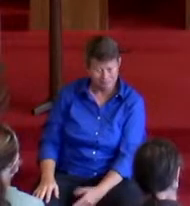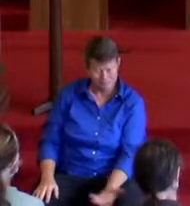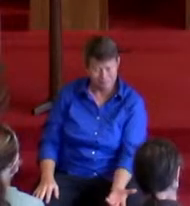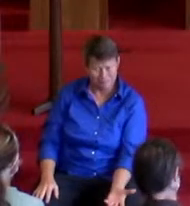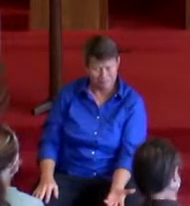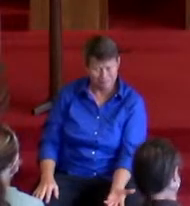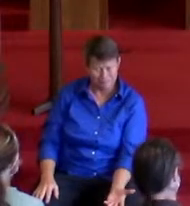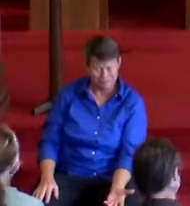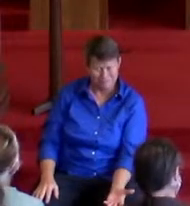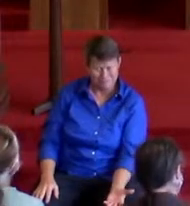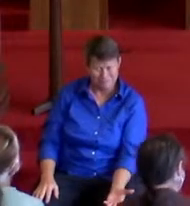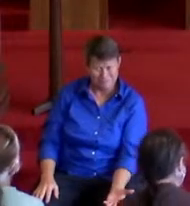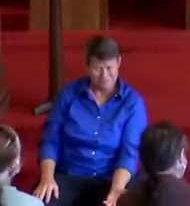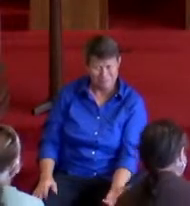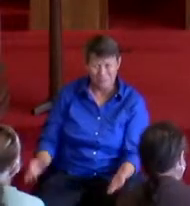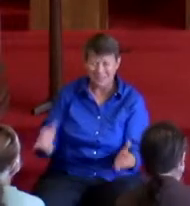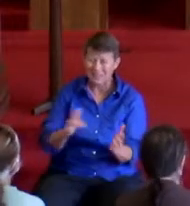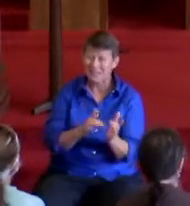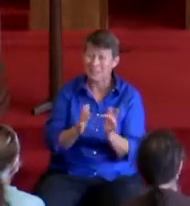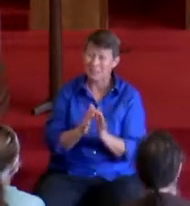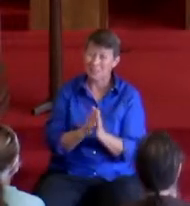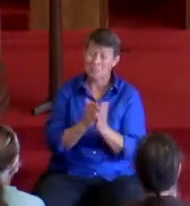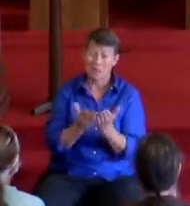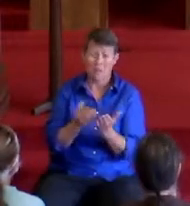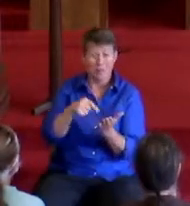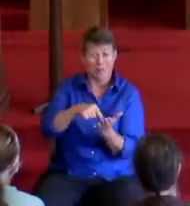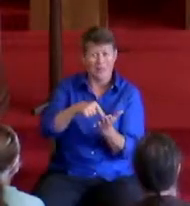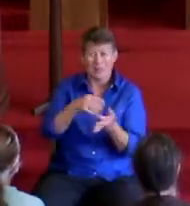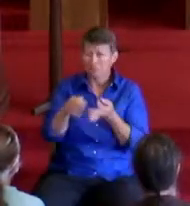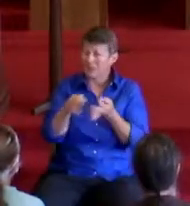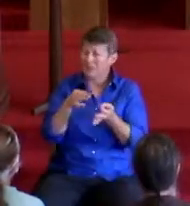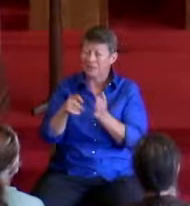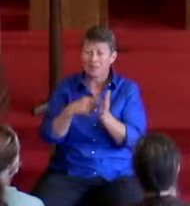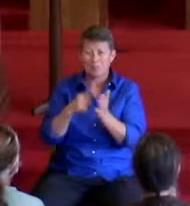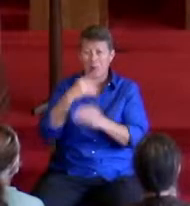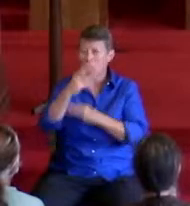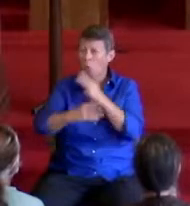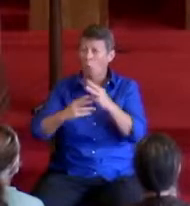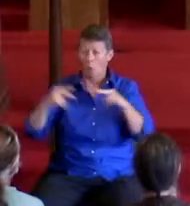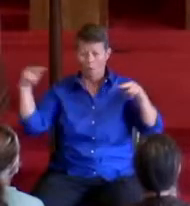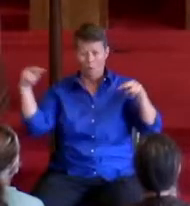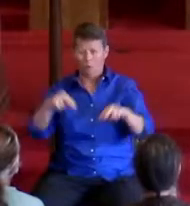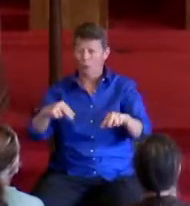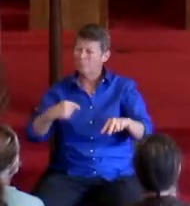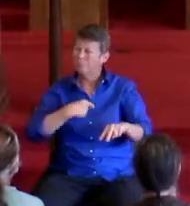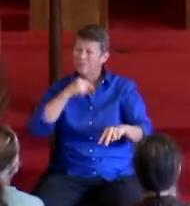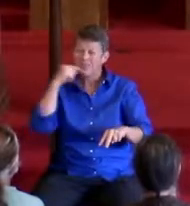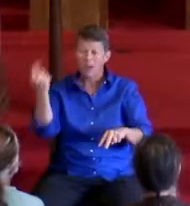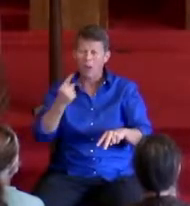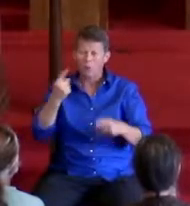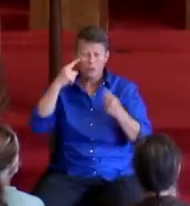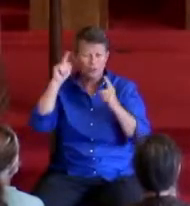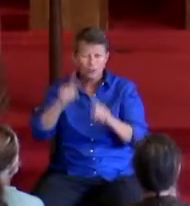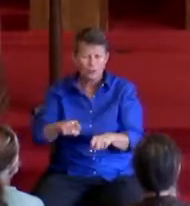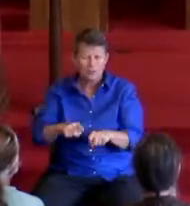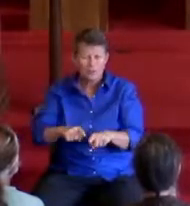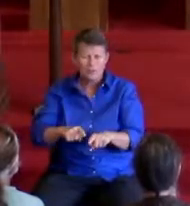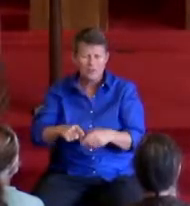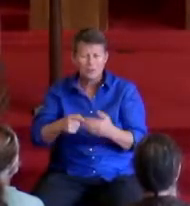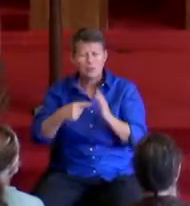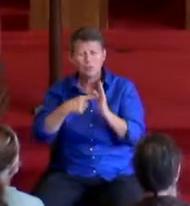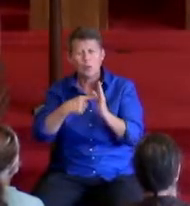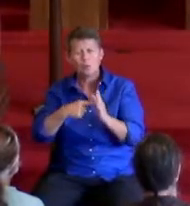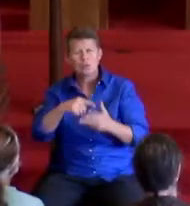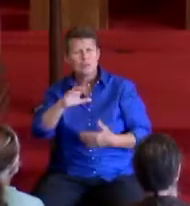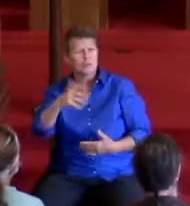The Bible tells of a worldview we often don't agree with and represents without question cultural norms